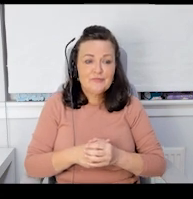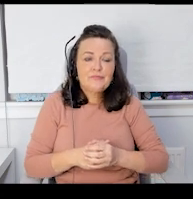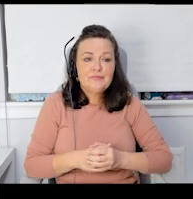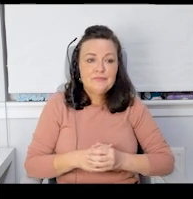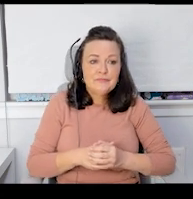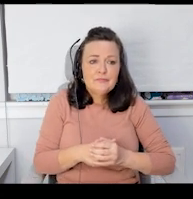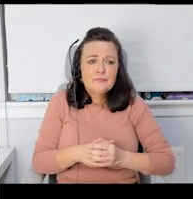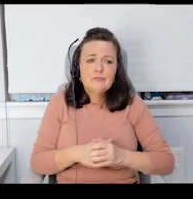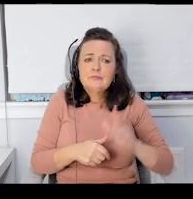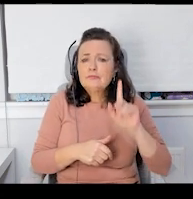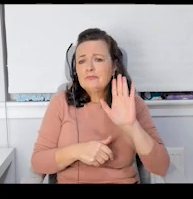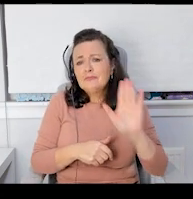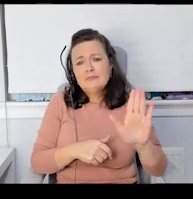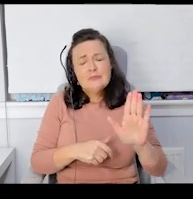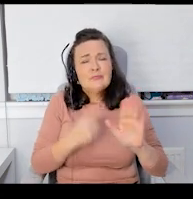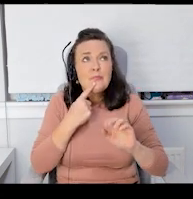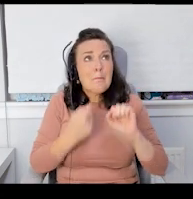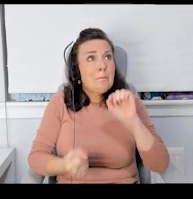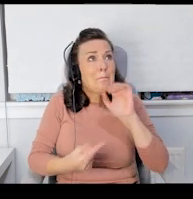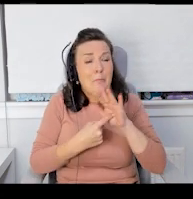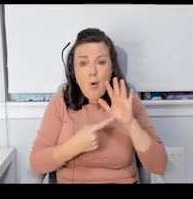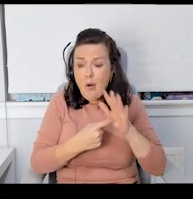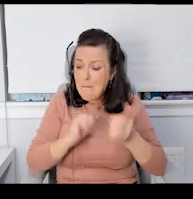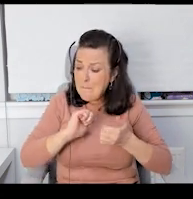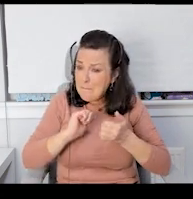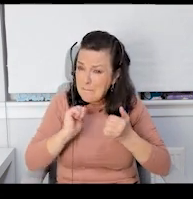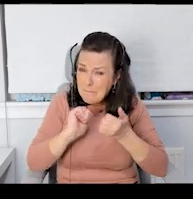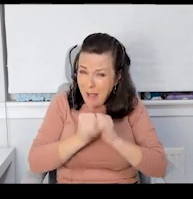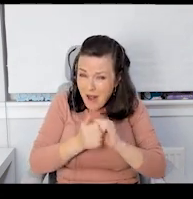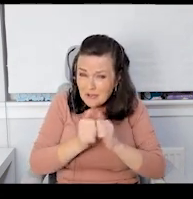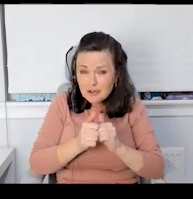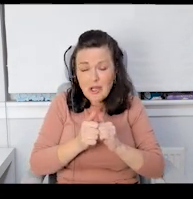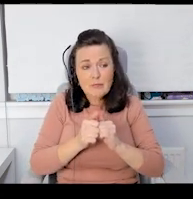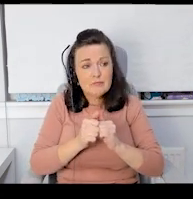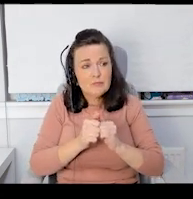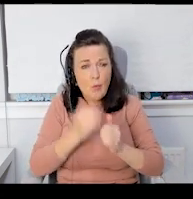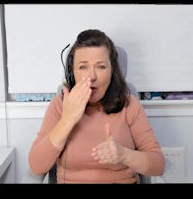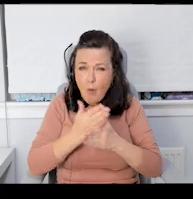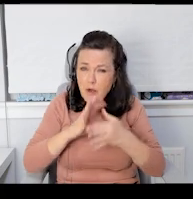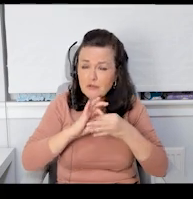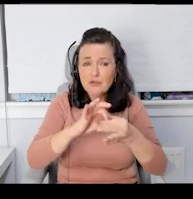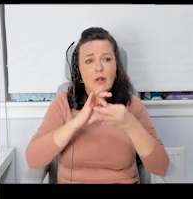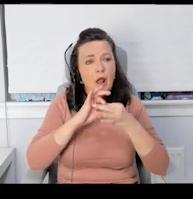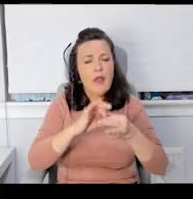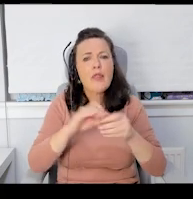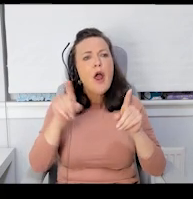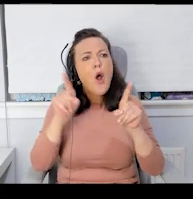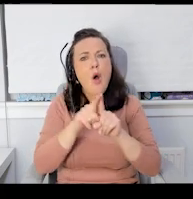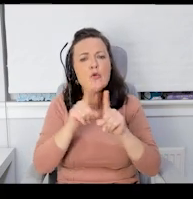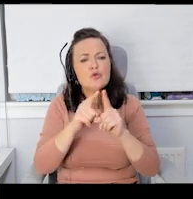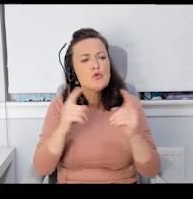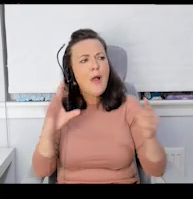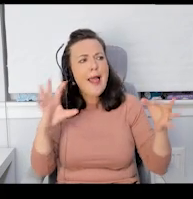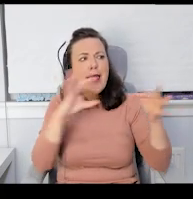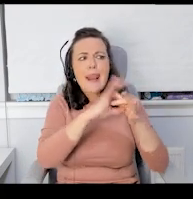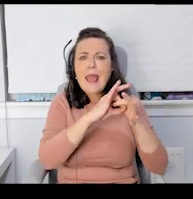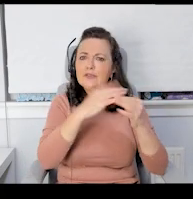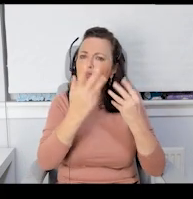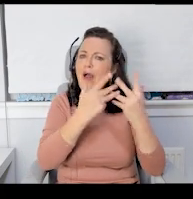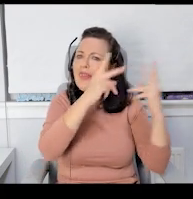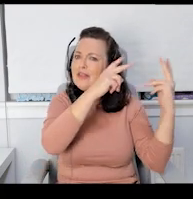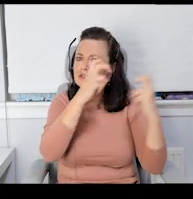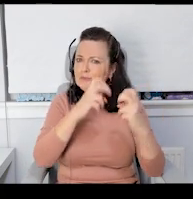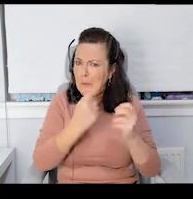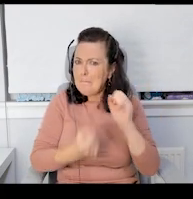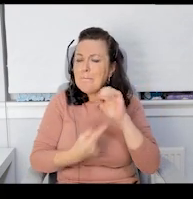about partnerships and collaboration, but very important to the development and also that context with other subjects as well, which is important.